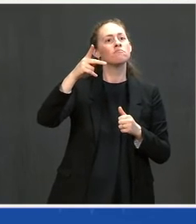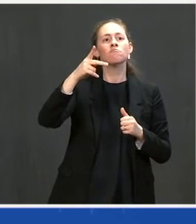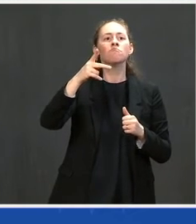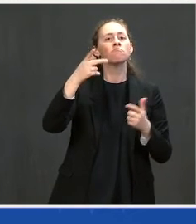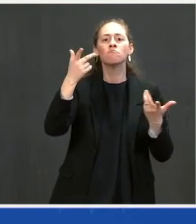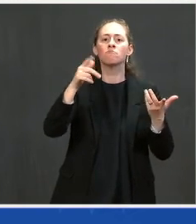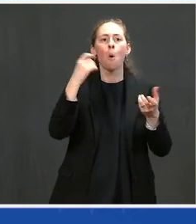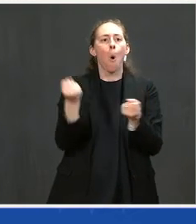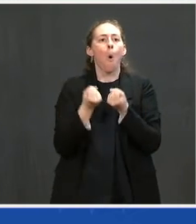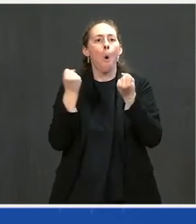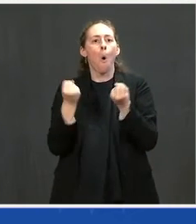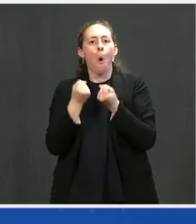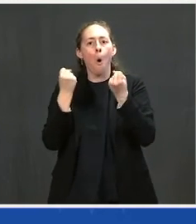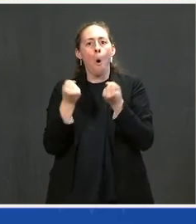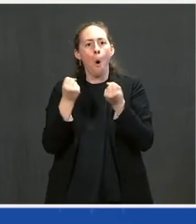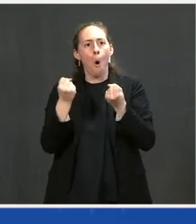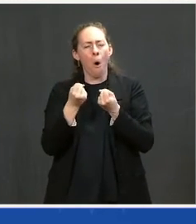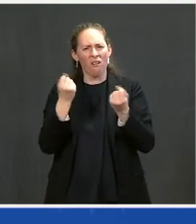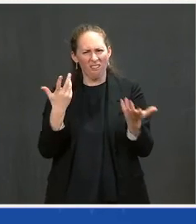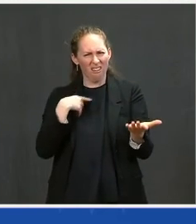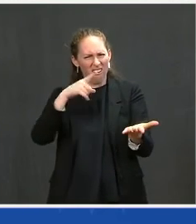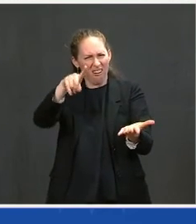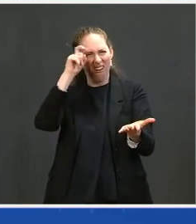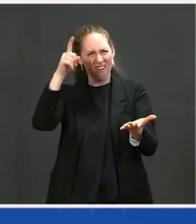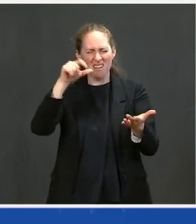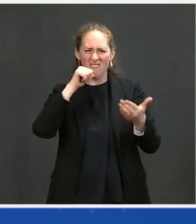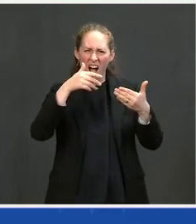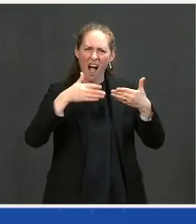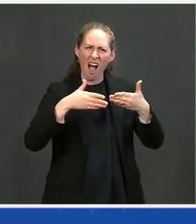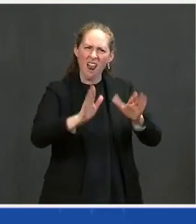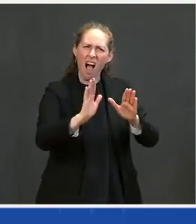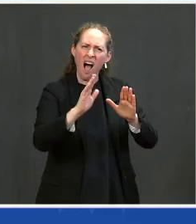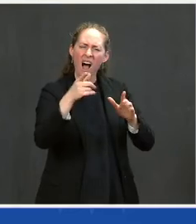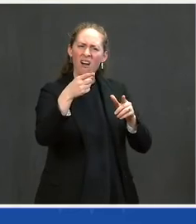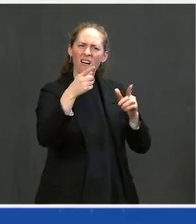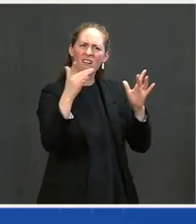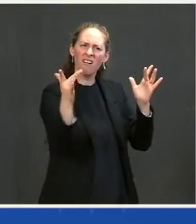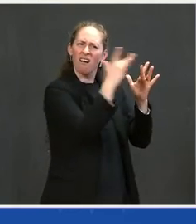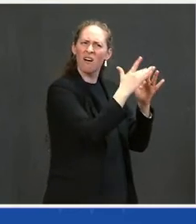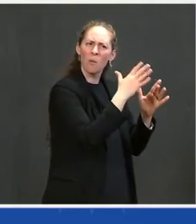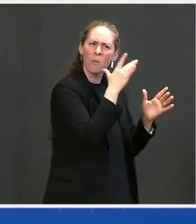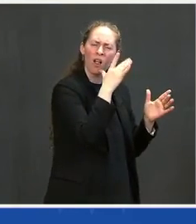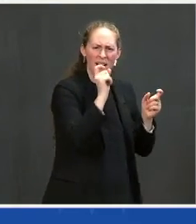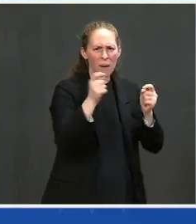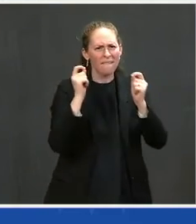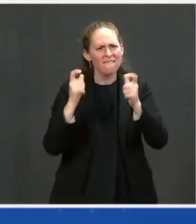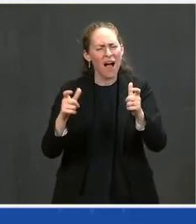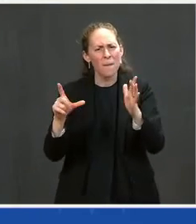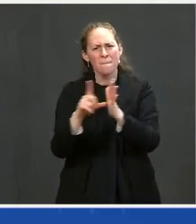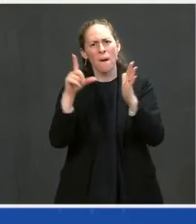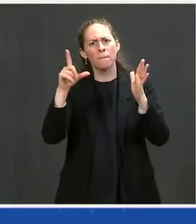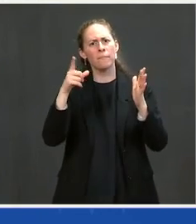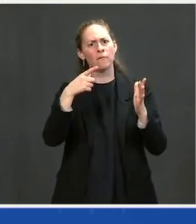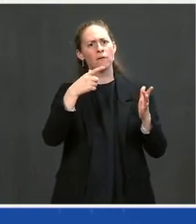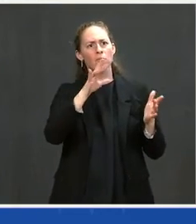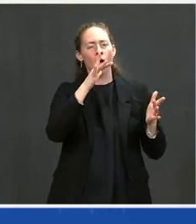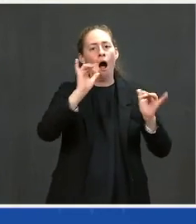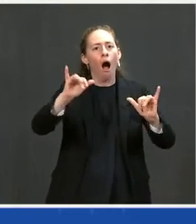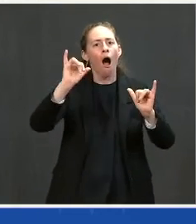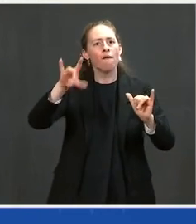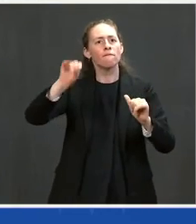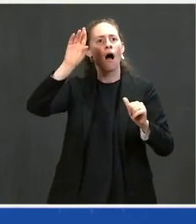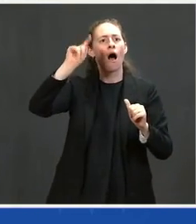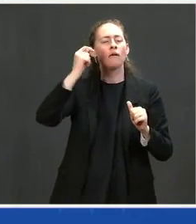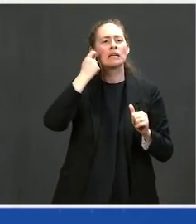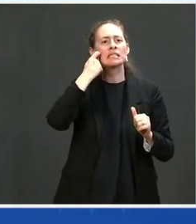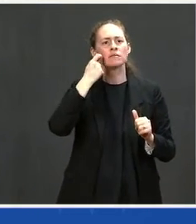expect your promise of things getting better with contacting and expediting? Well, they're the already process? getting better, but they're going to get they're going to a